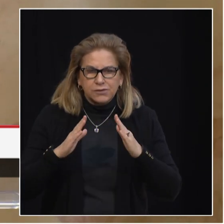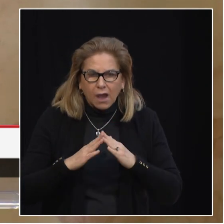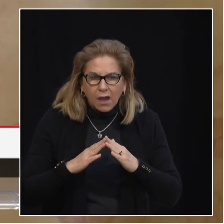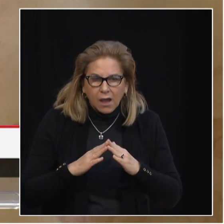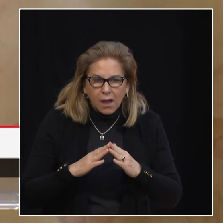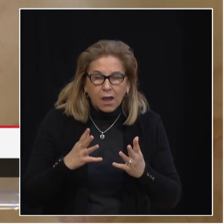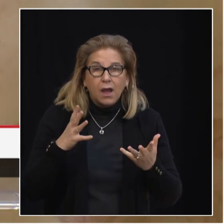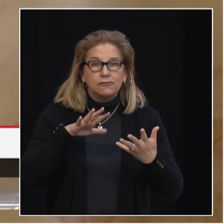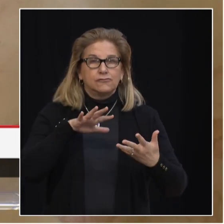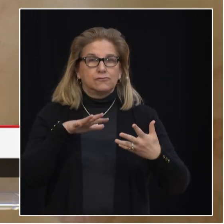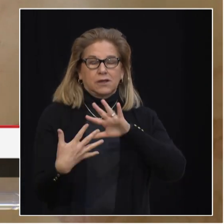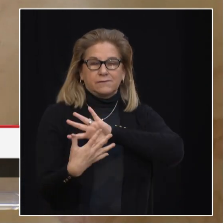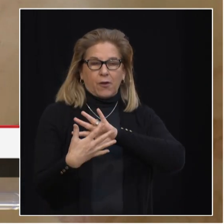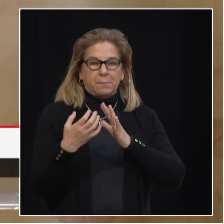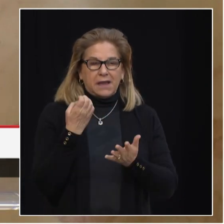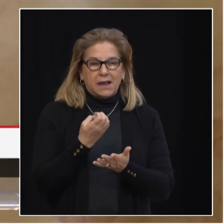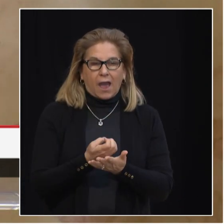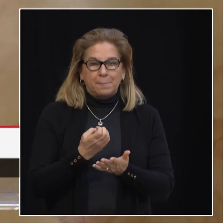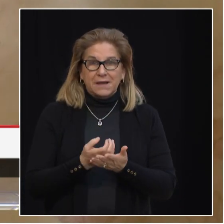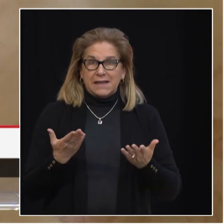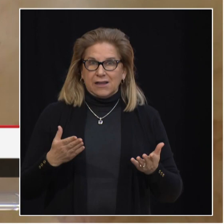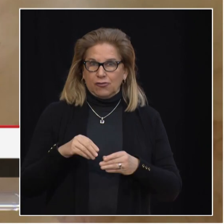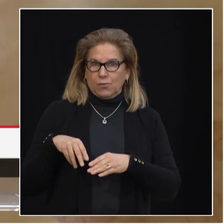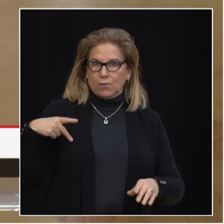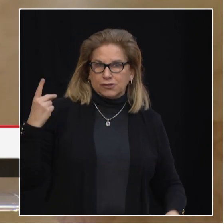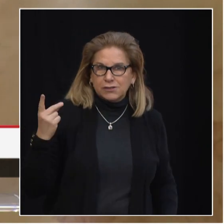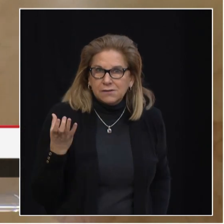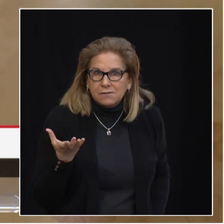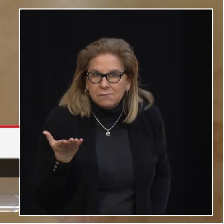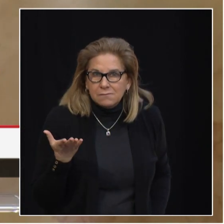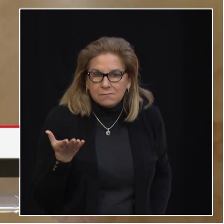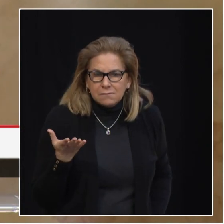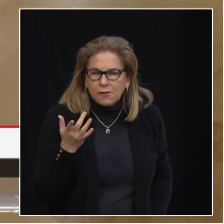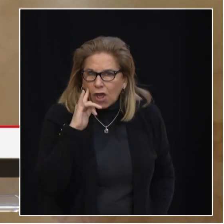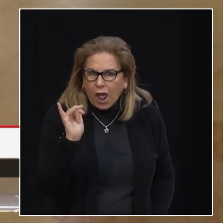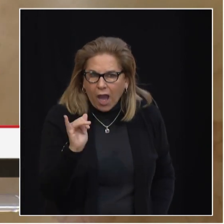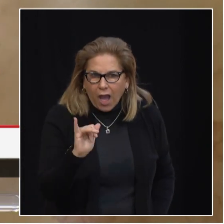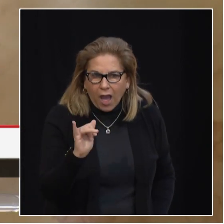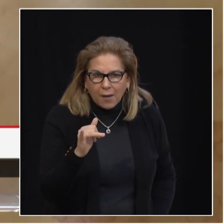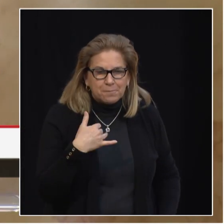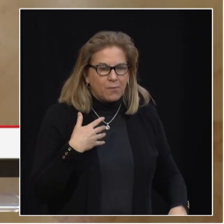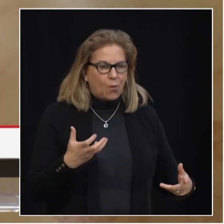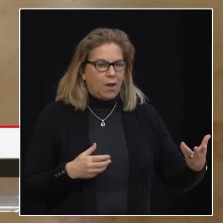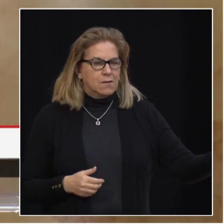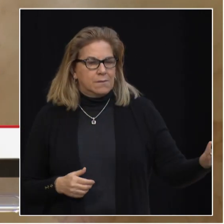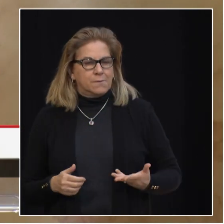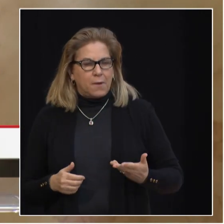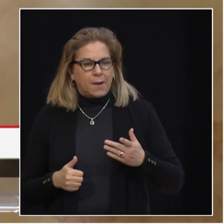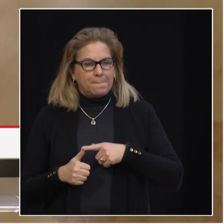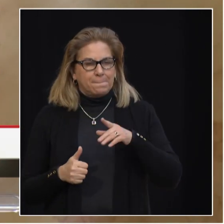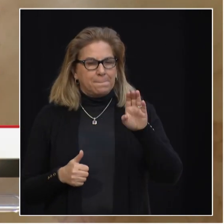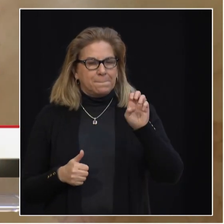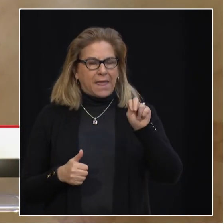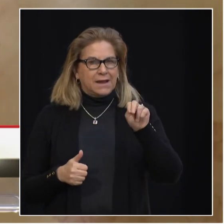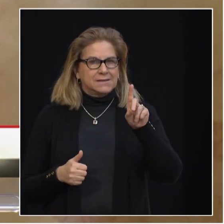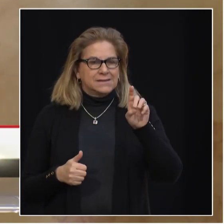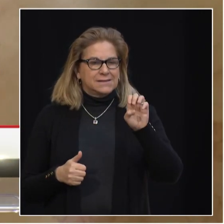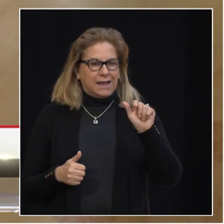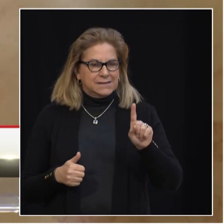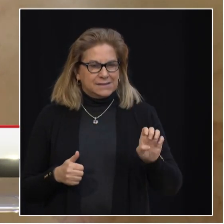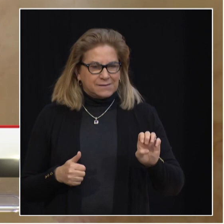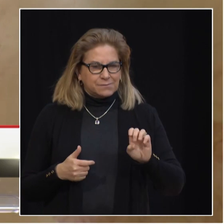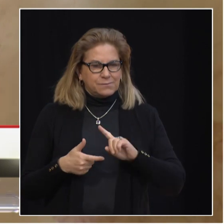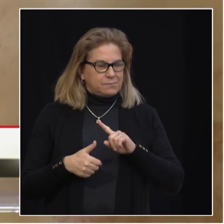engine of our district. I'd like to welcome to the stage Ben Mendez and our panel to talk about housing in downtown.